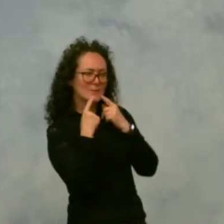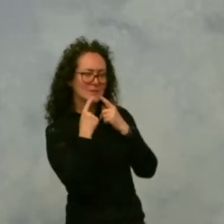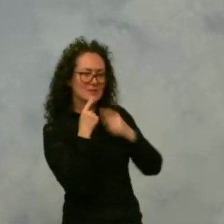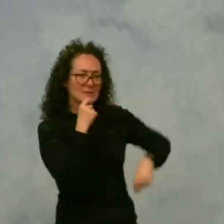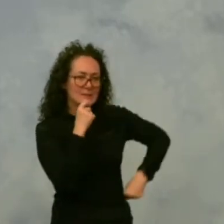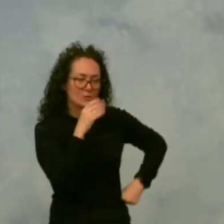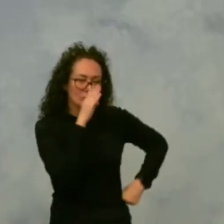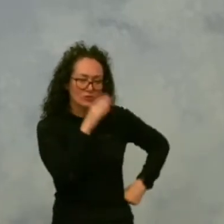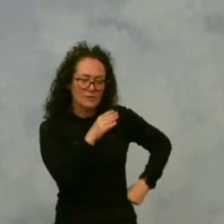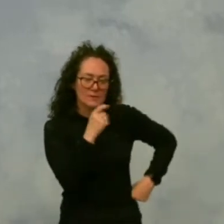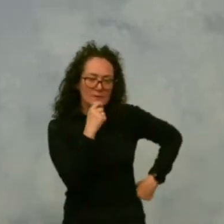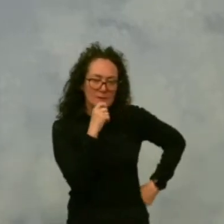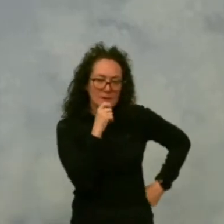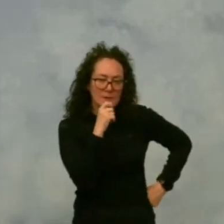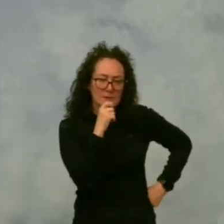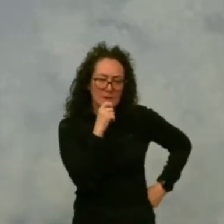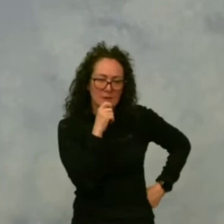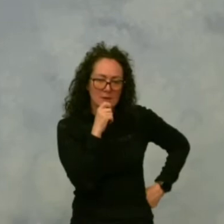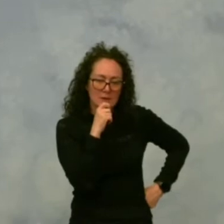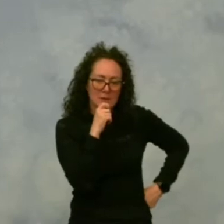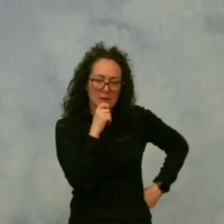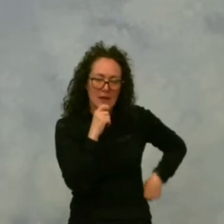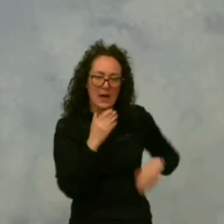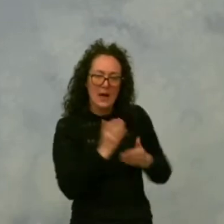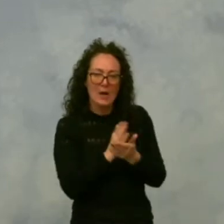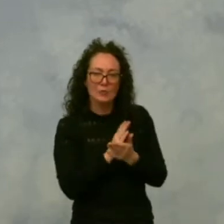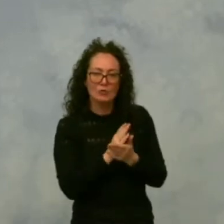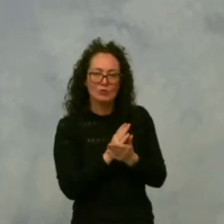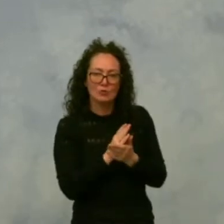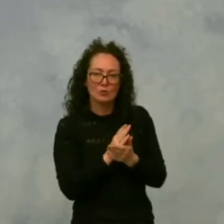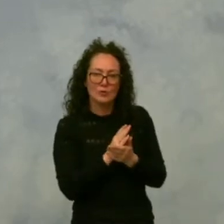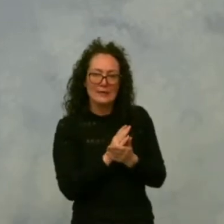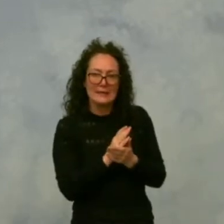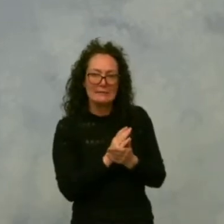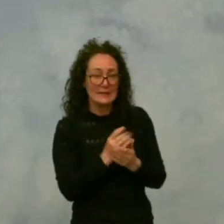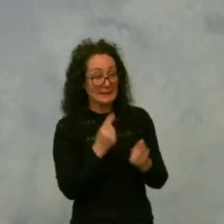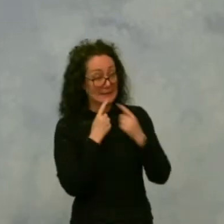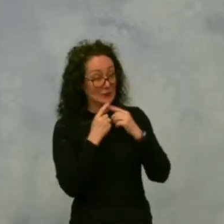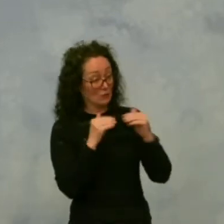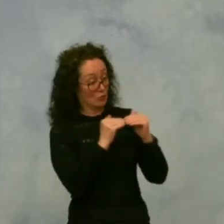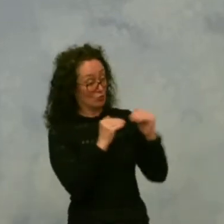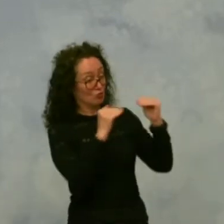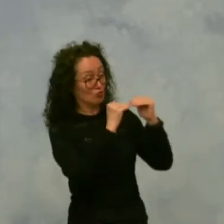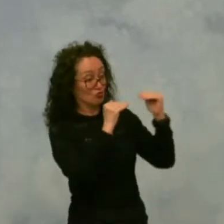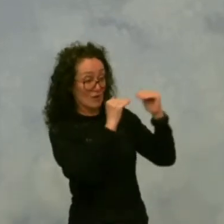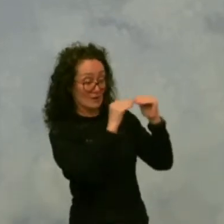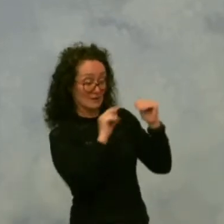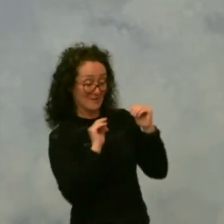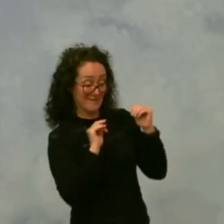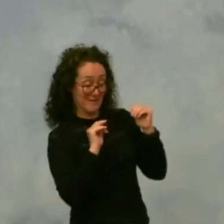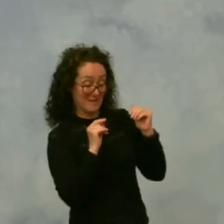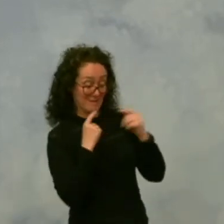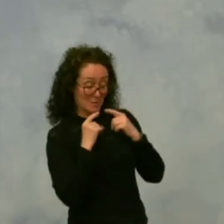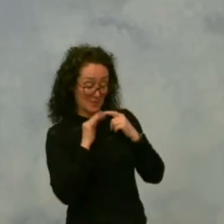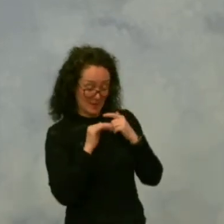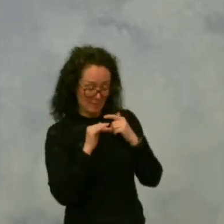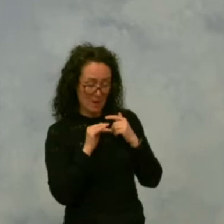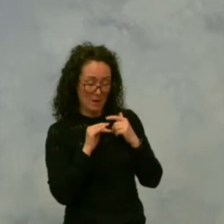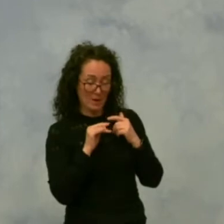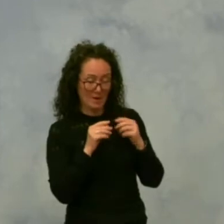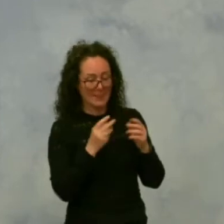that's the detail of that is necessarily contained within that report, but the pay gap information is,